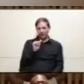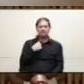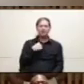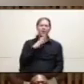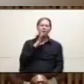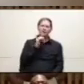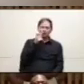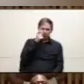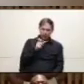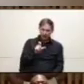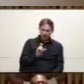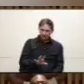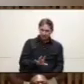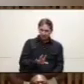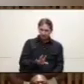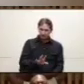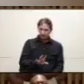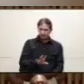the